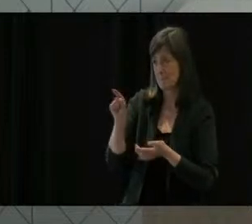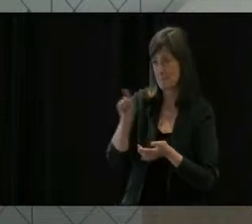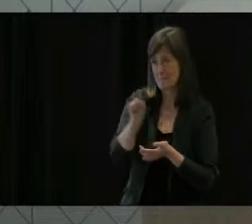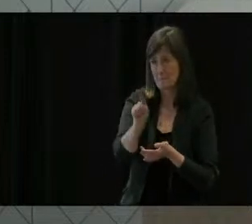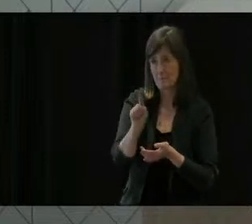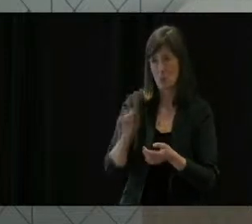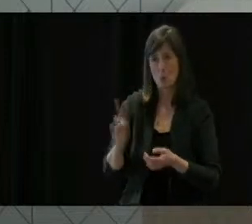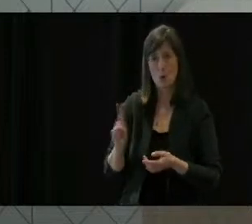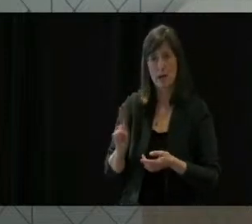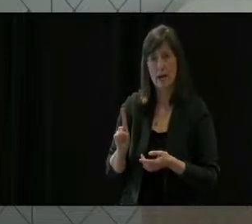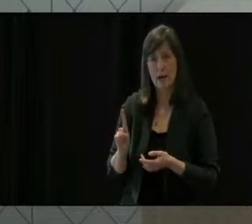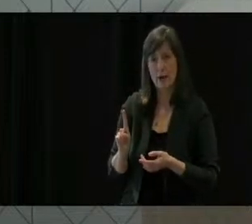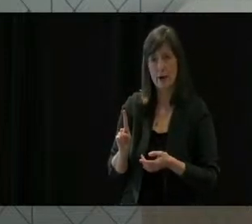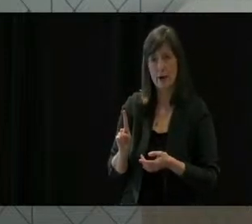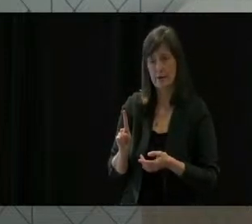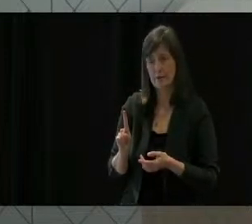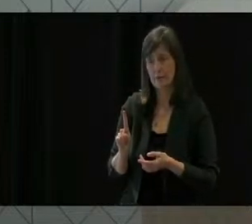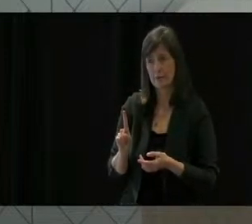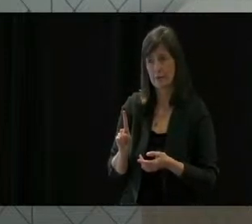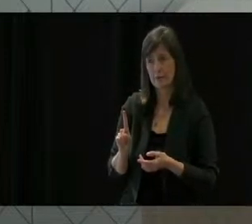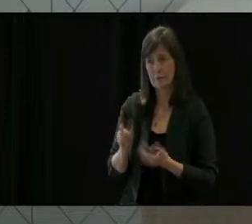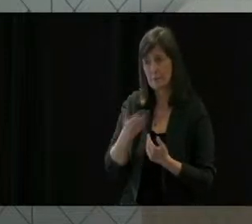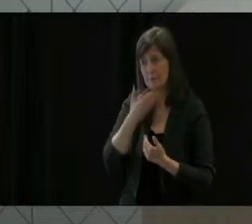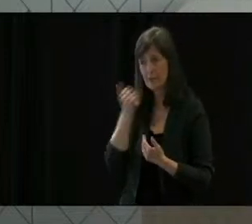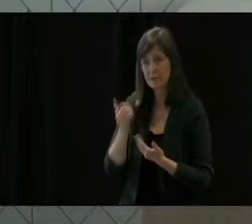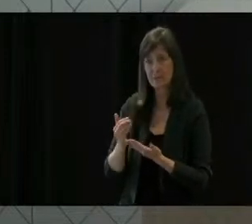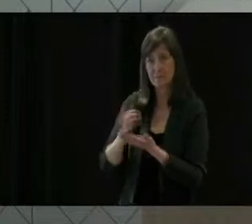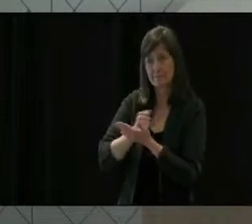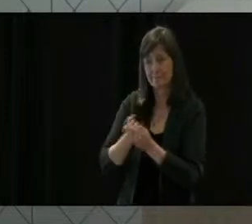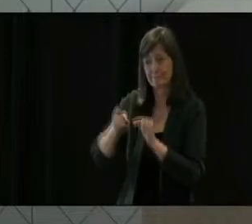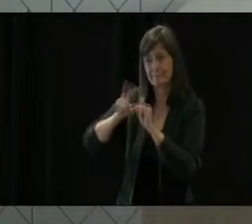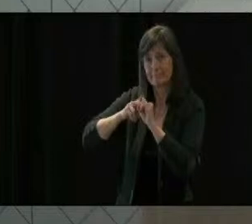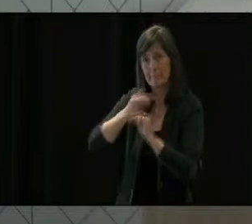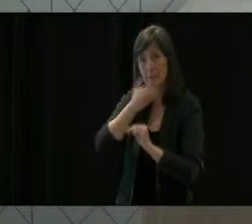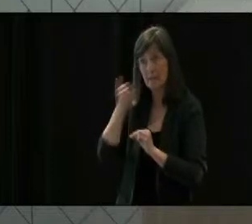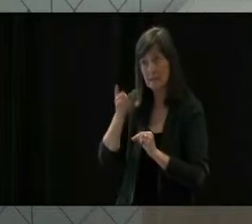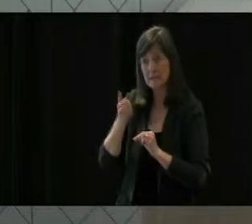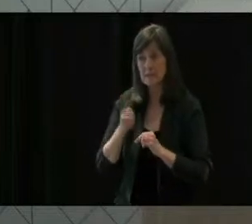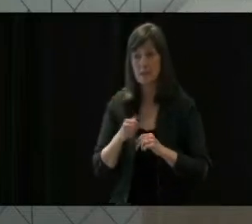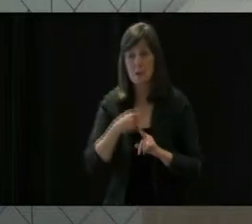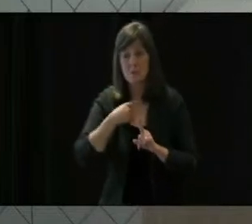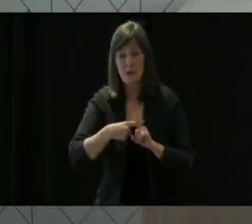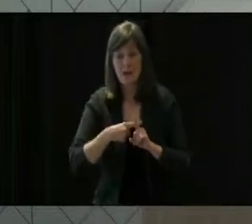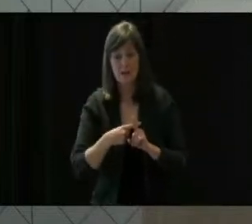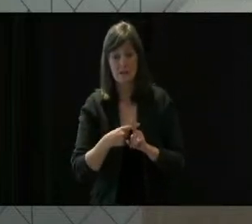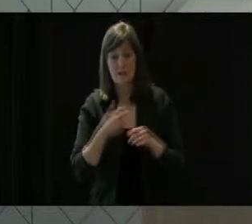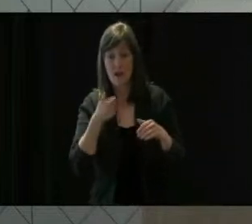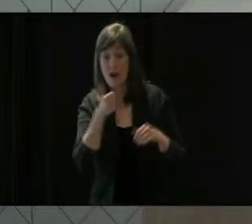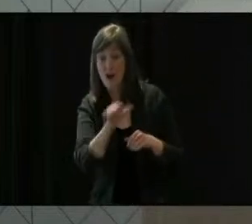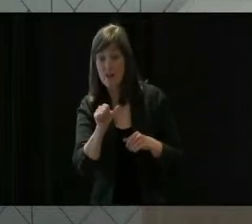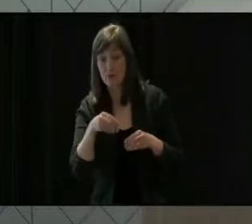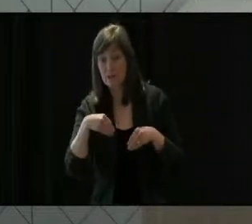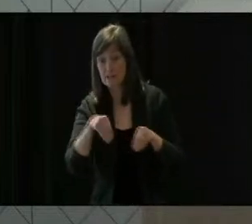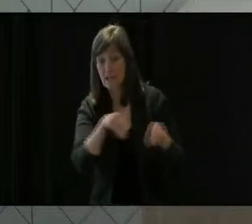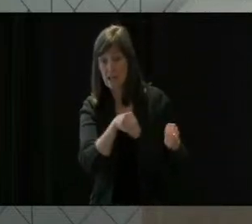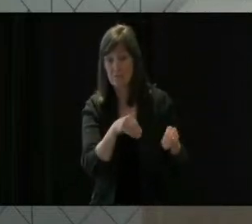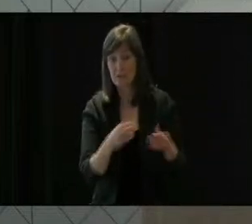put to come to grips with that financial situation.